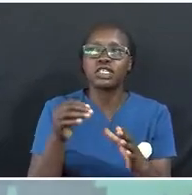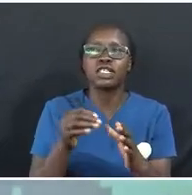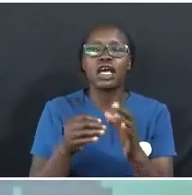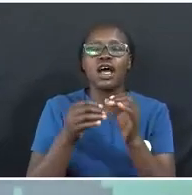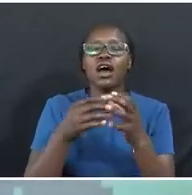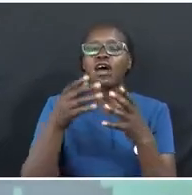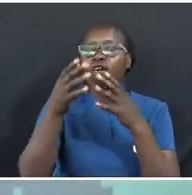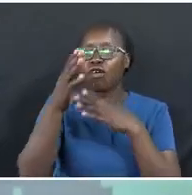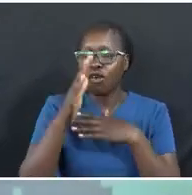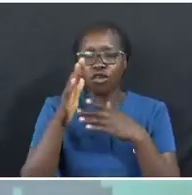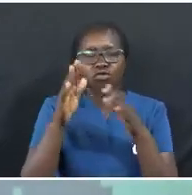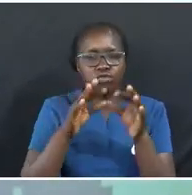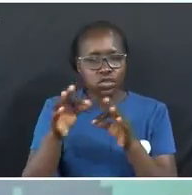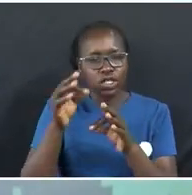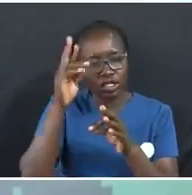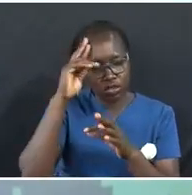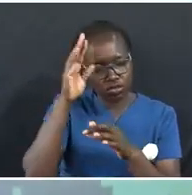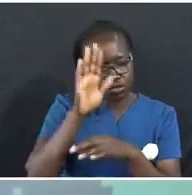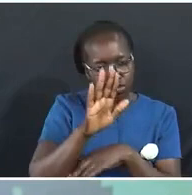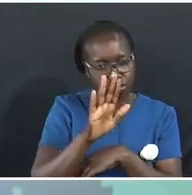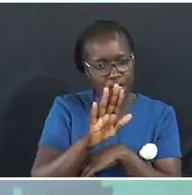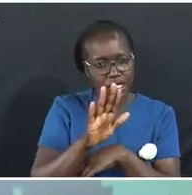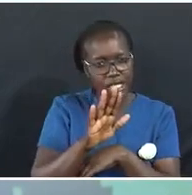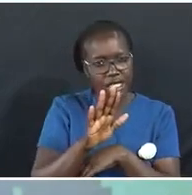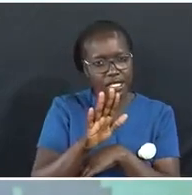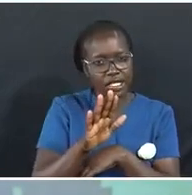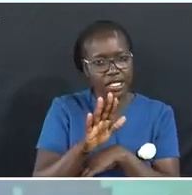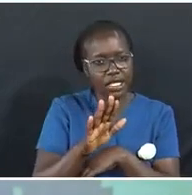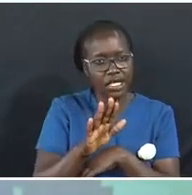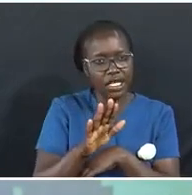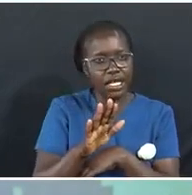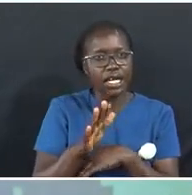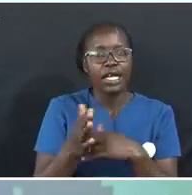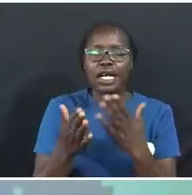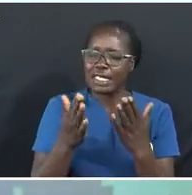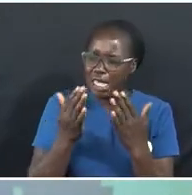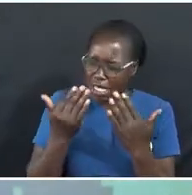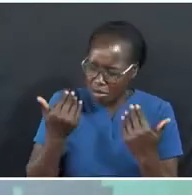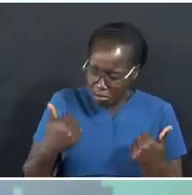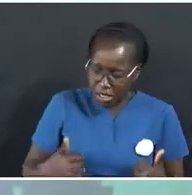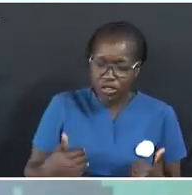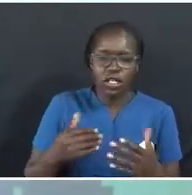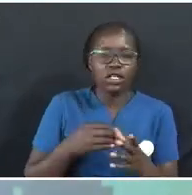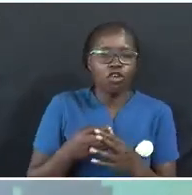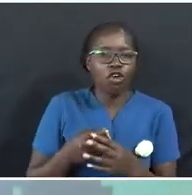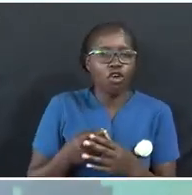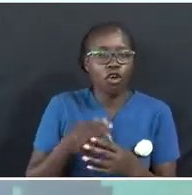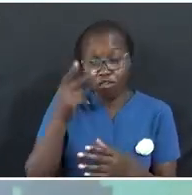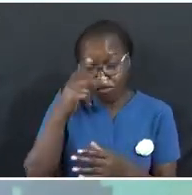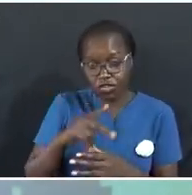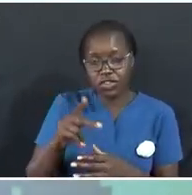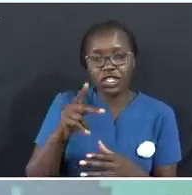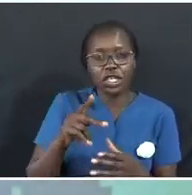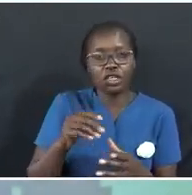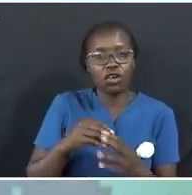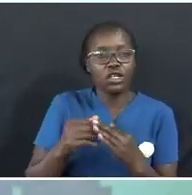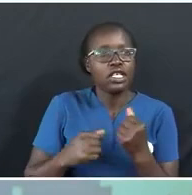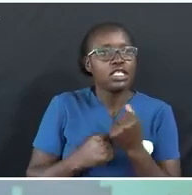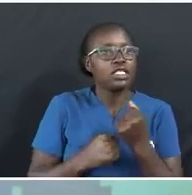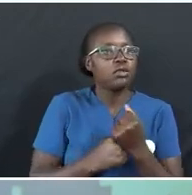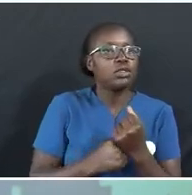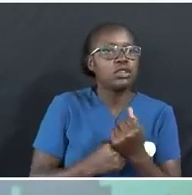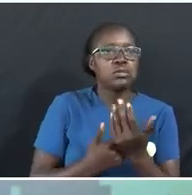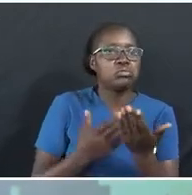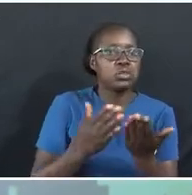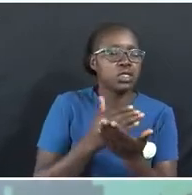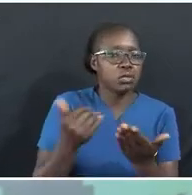to a place and do mission work, either personally, physically, or by sponsoring somebody, and you have never done